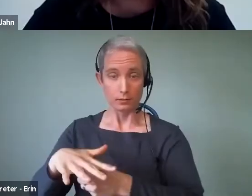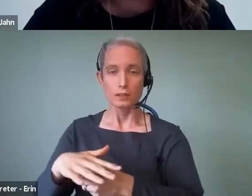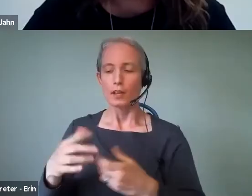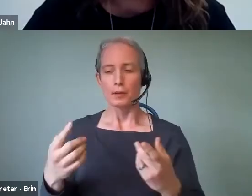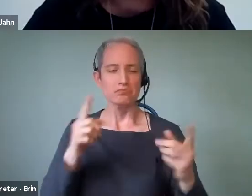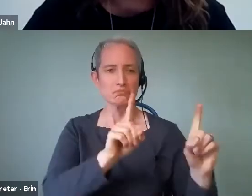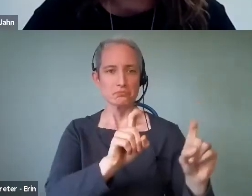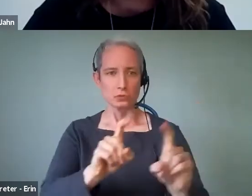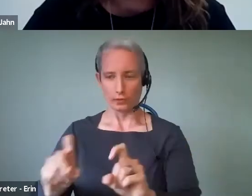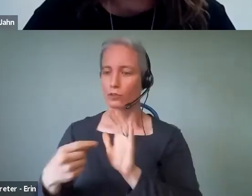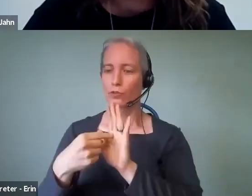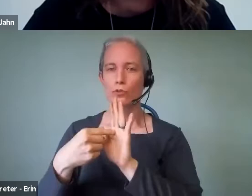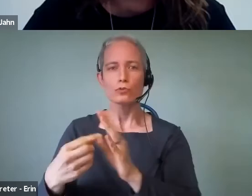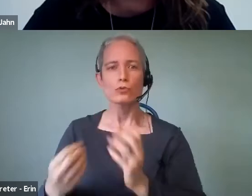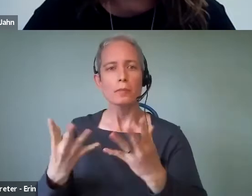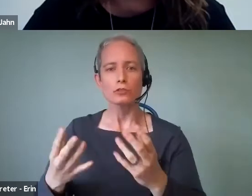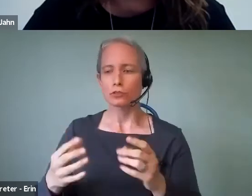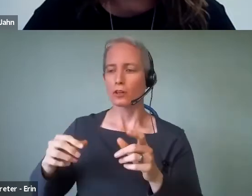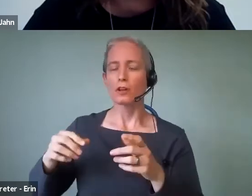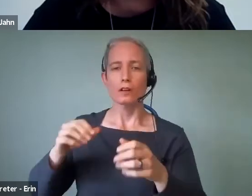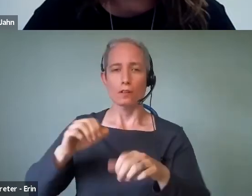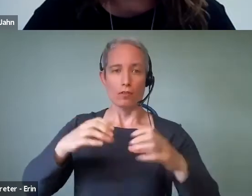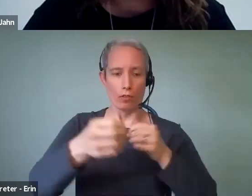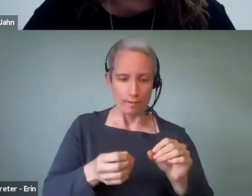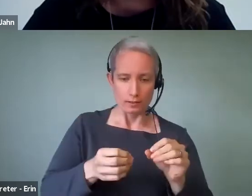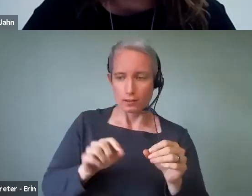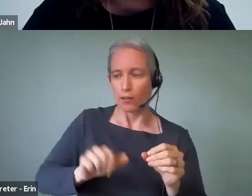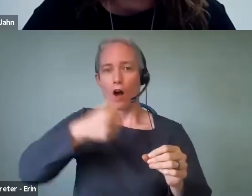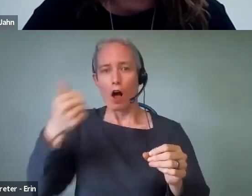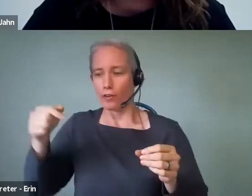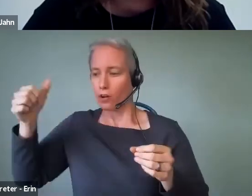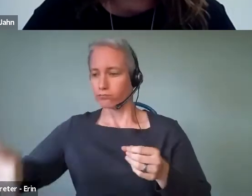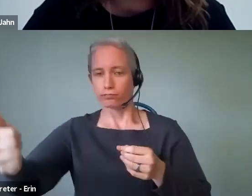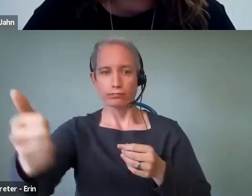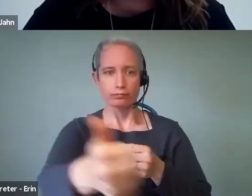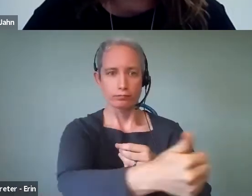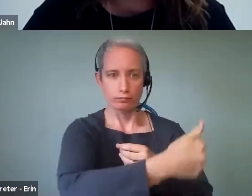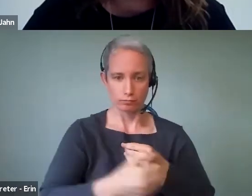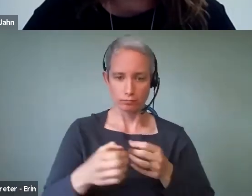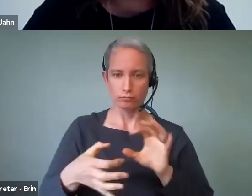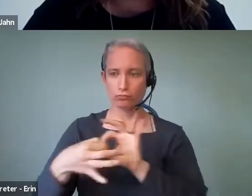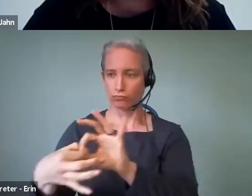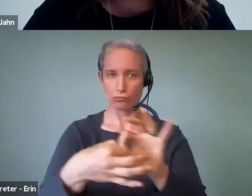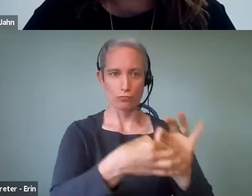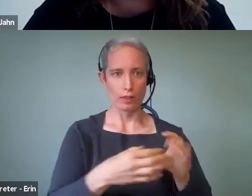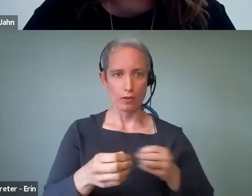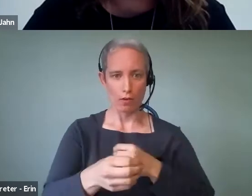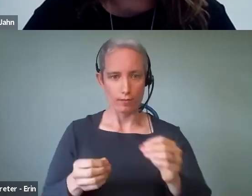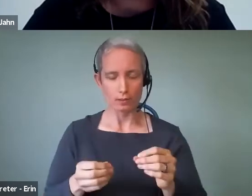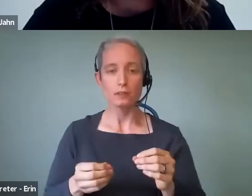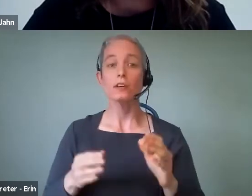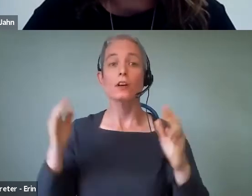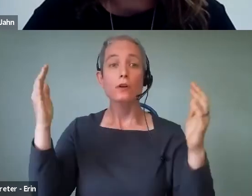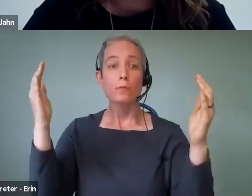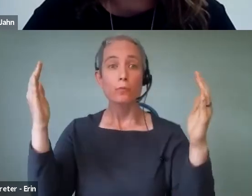much the office or satellite offices are going to be used, and they're predicting that there is going to be a decline in about 12 to